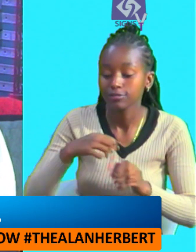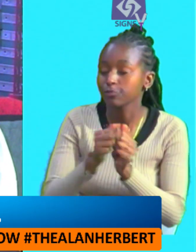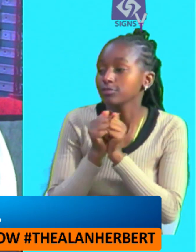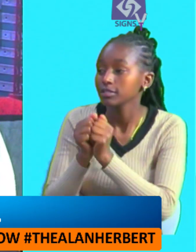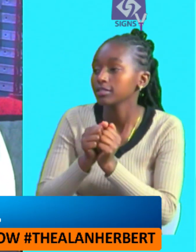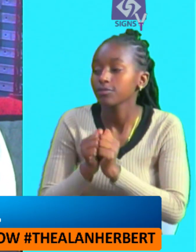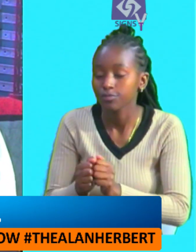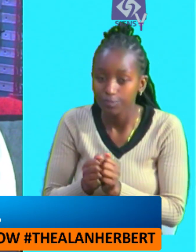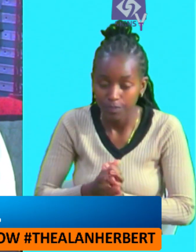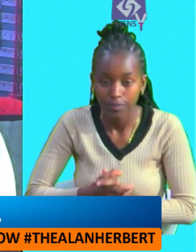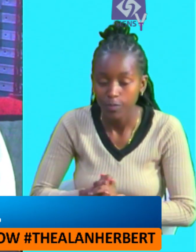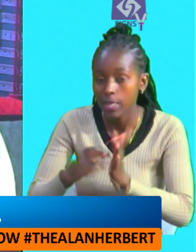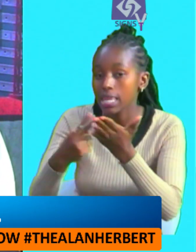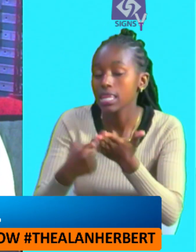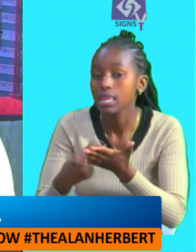To further